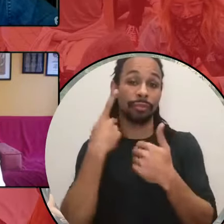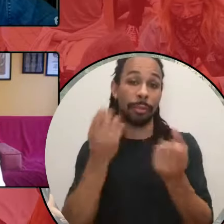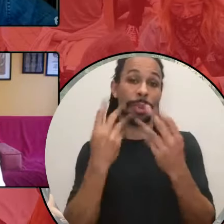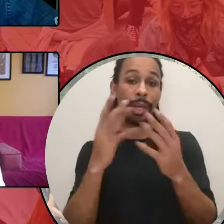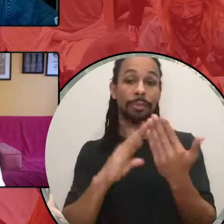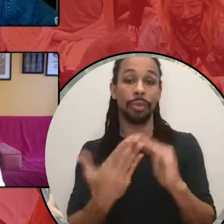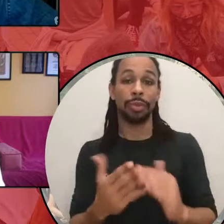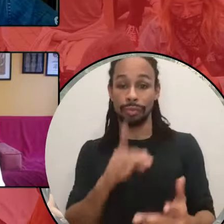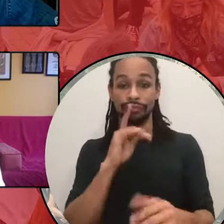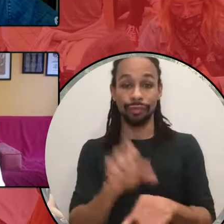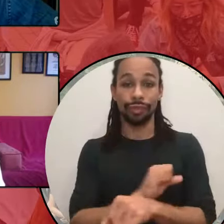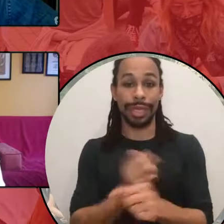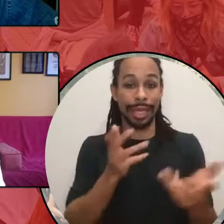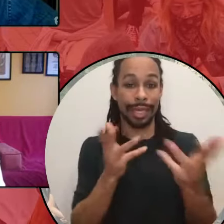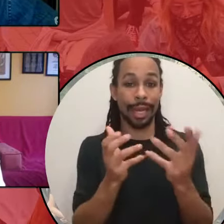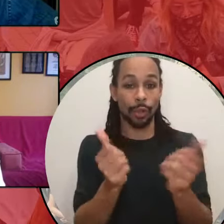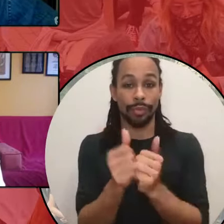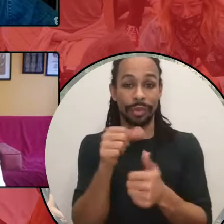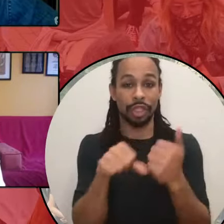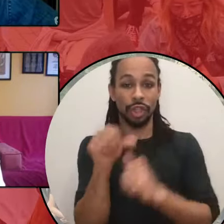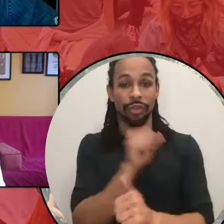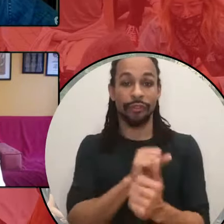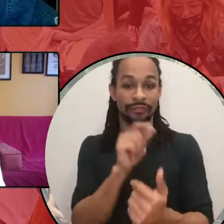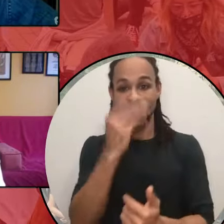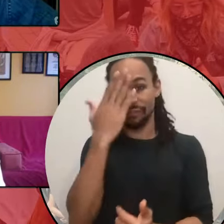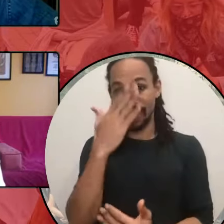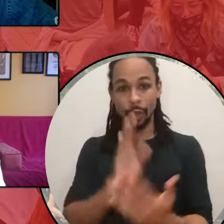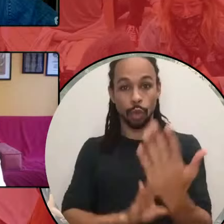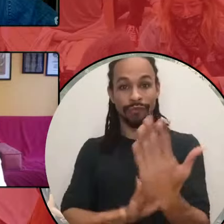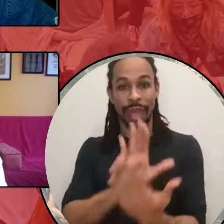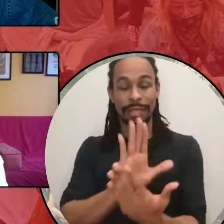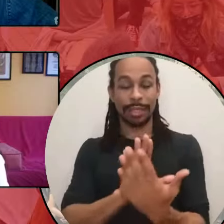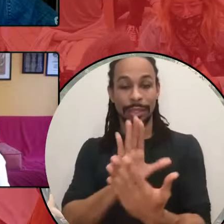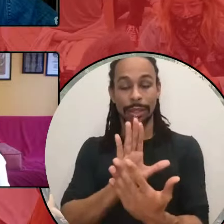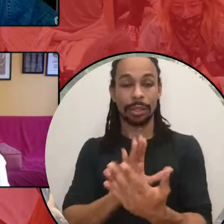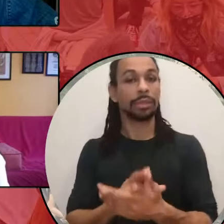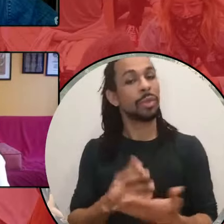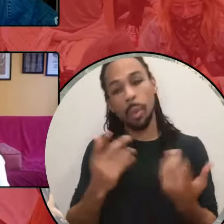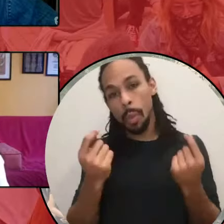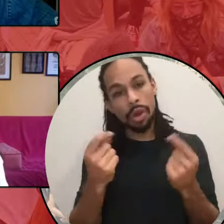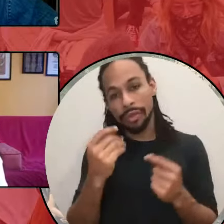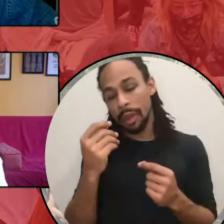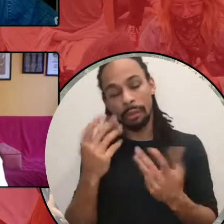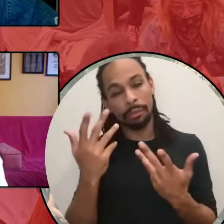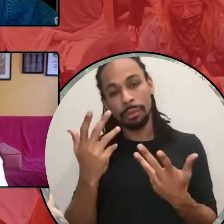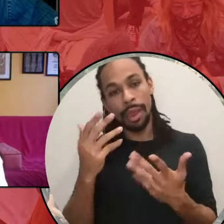face? What are the lessons and learnings in that process?